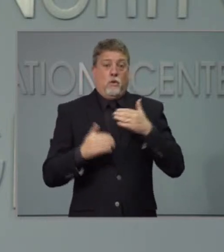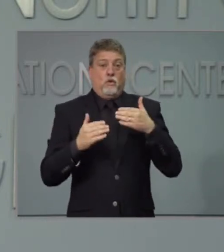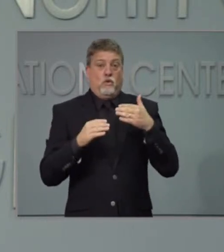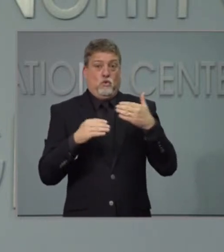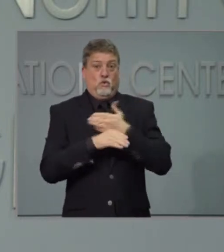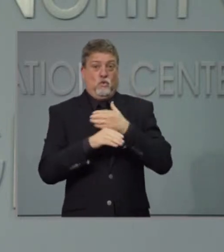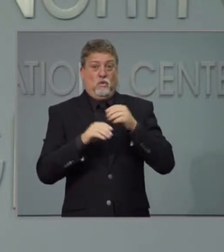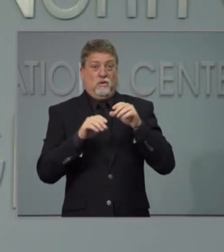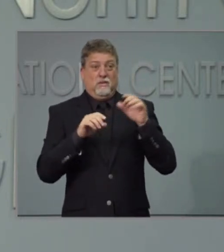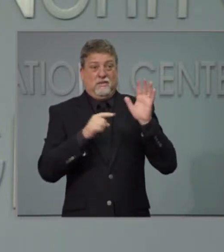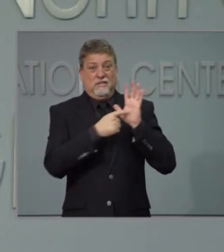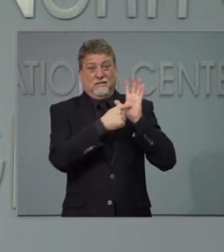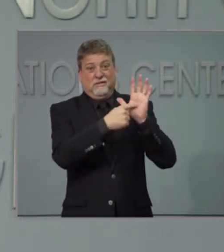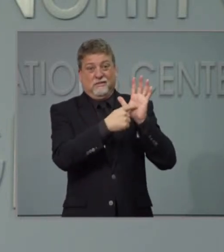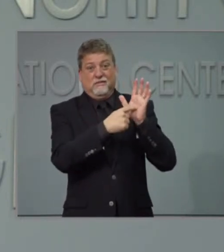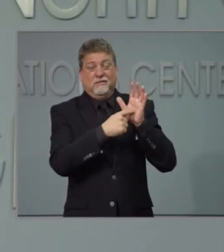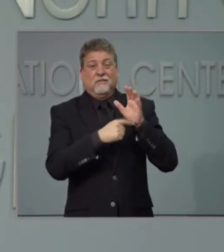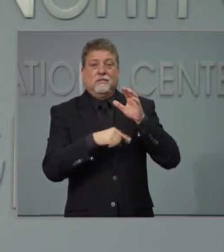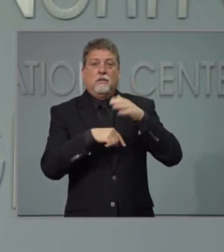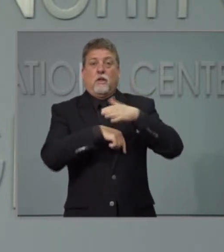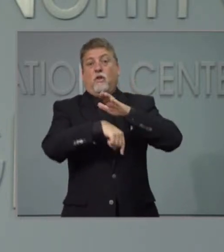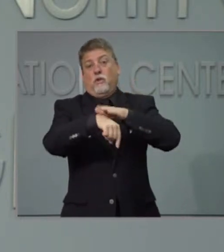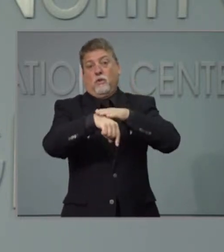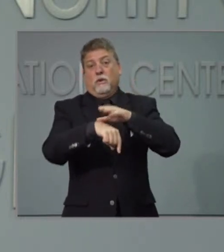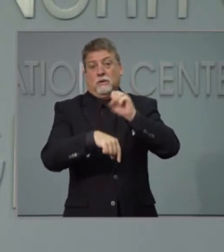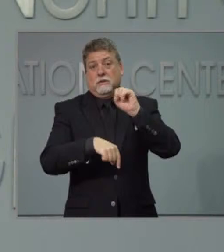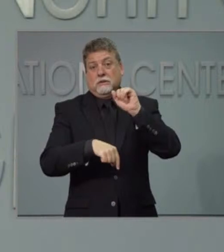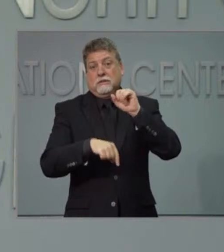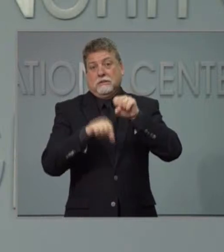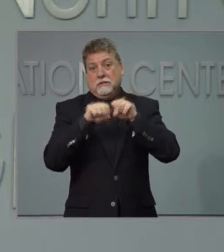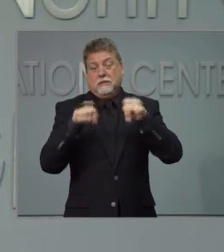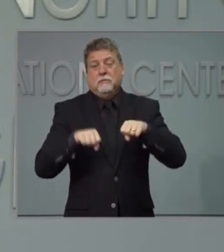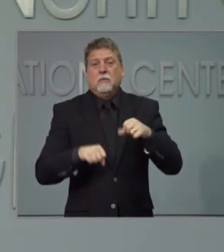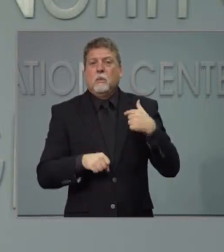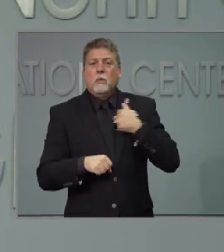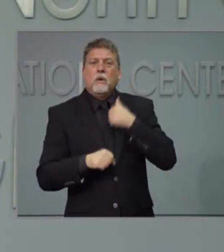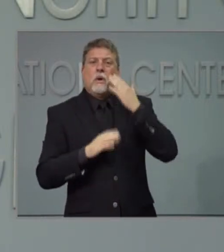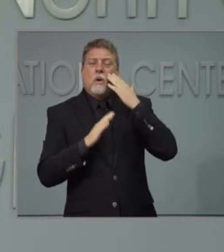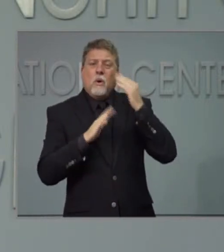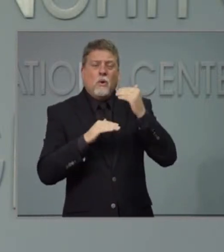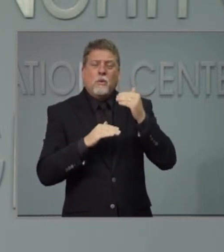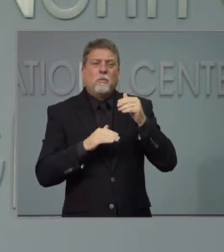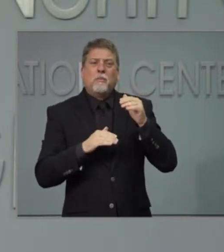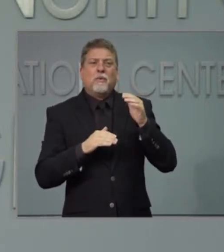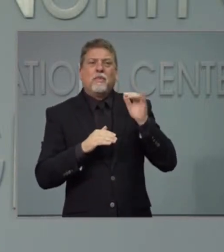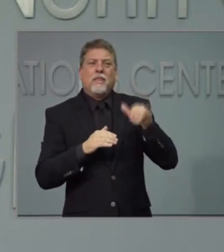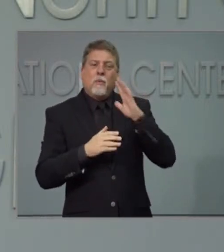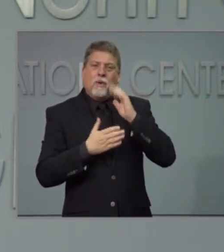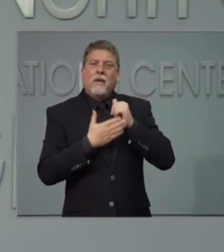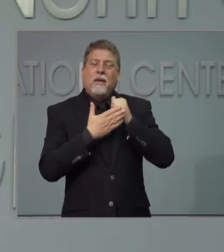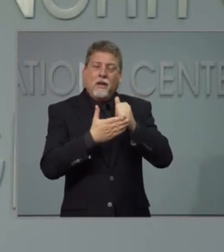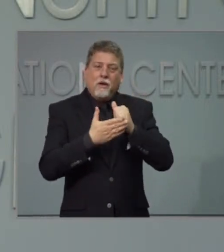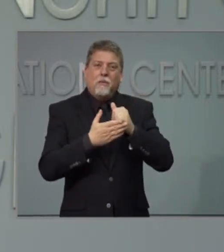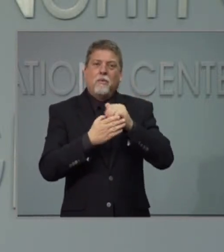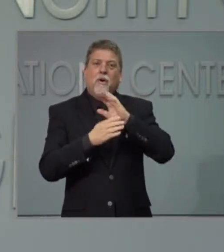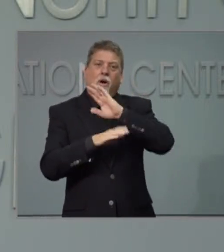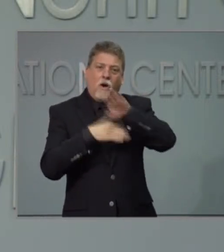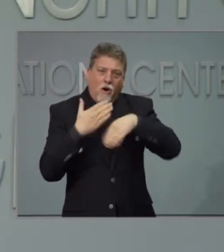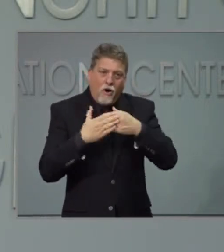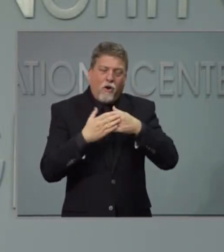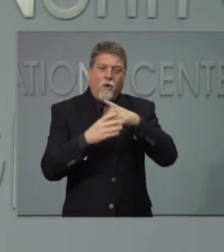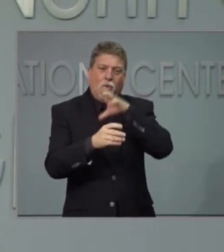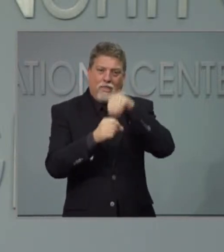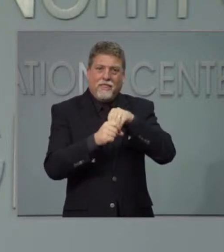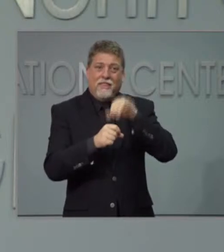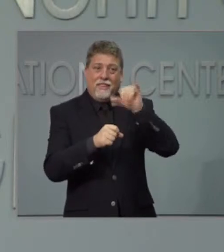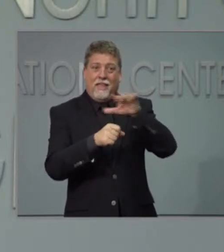system, county alert system, that it can pull communities together along with the state and